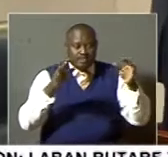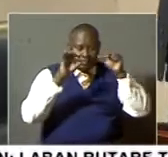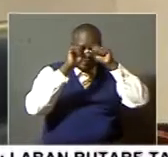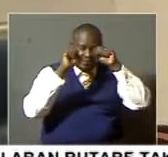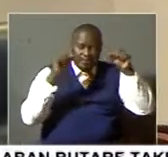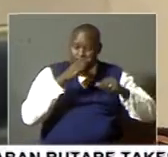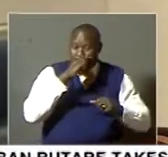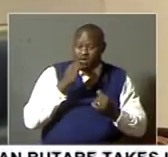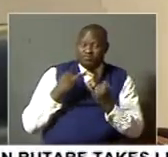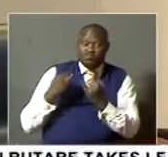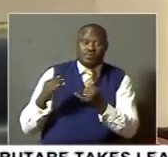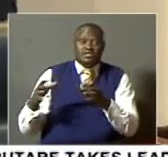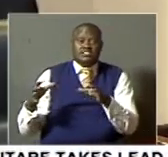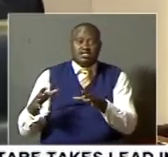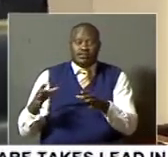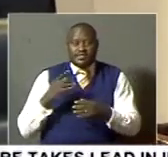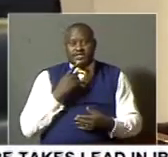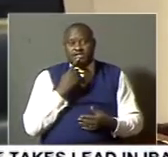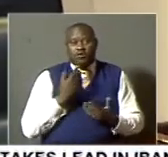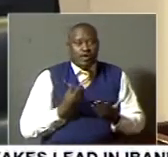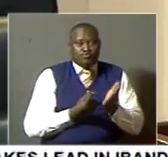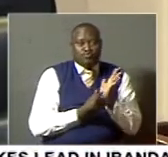informed the UN team that